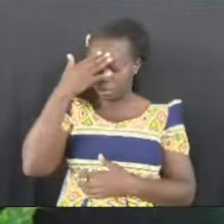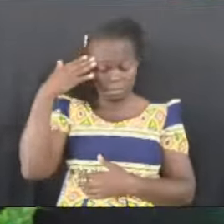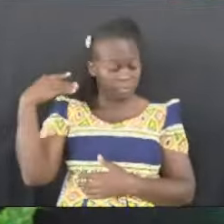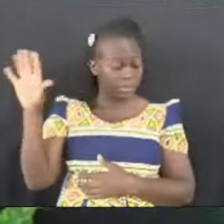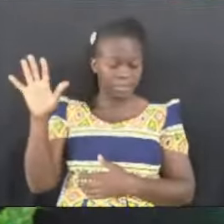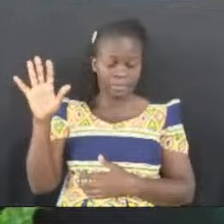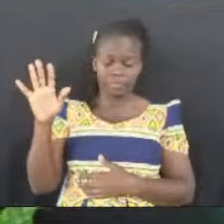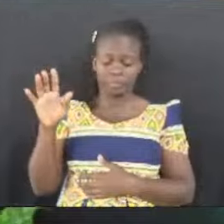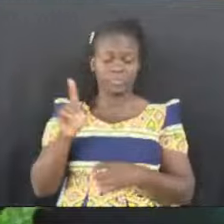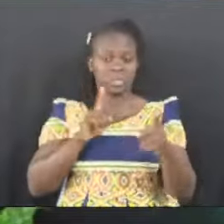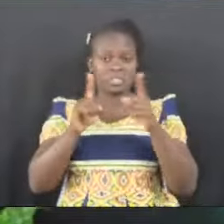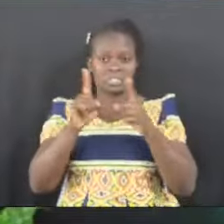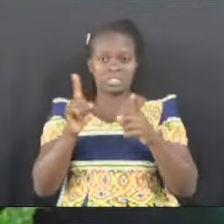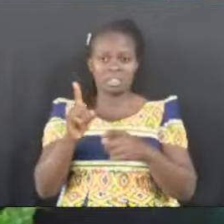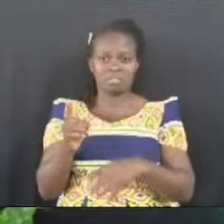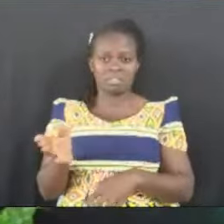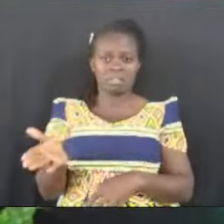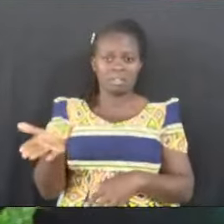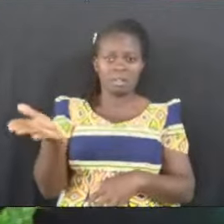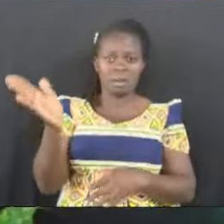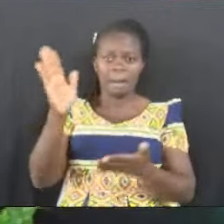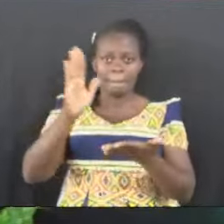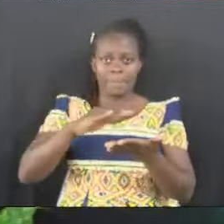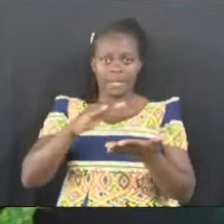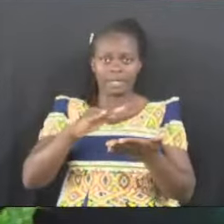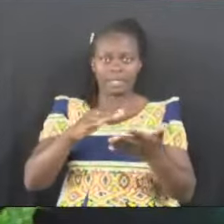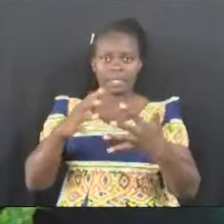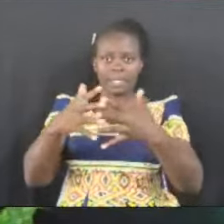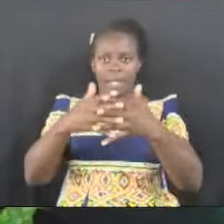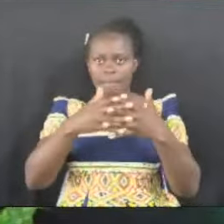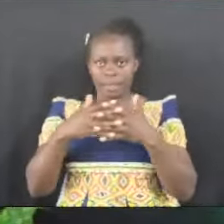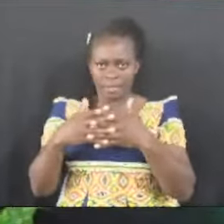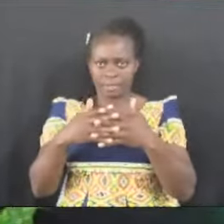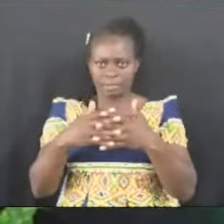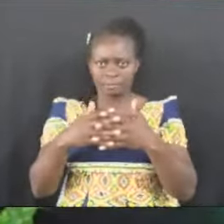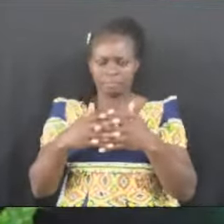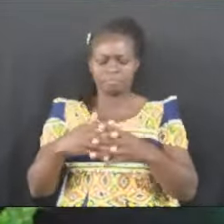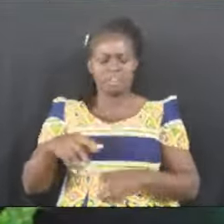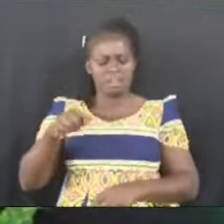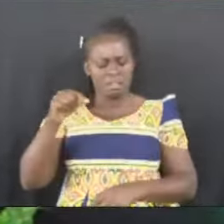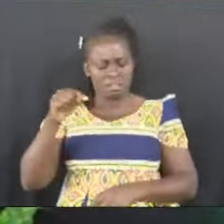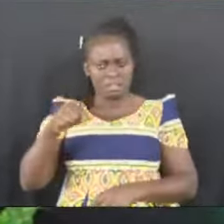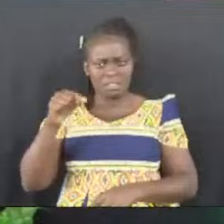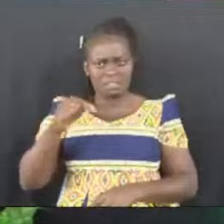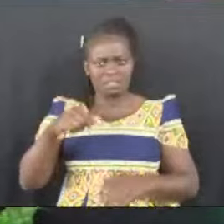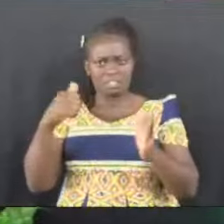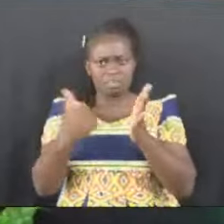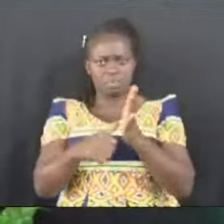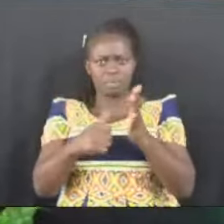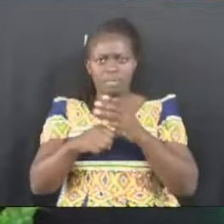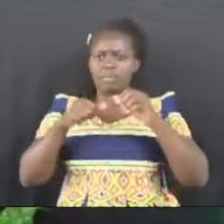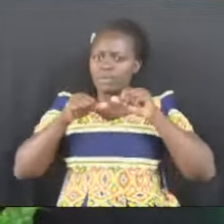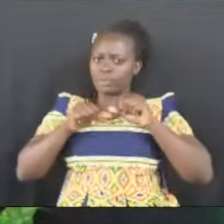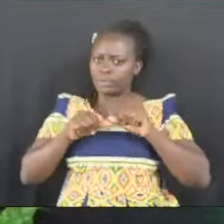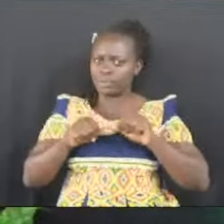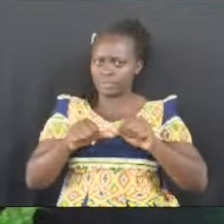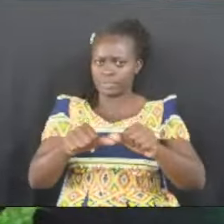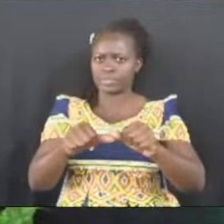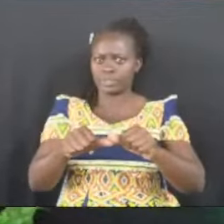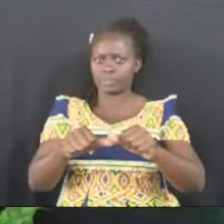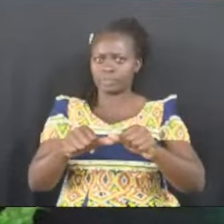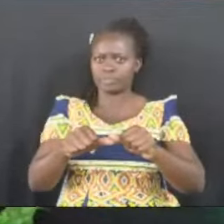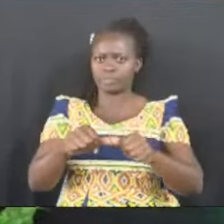States, and there it continued. My daughter is studying